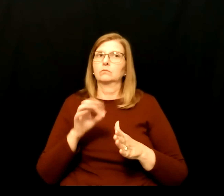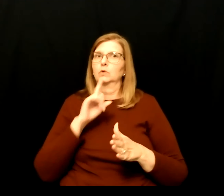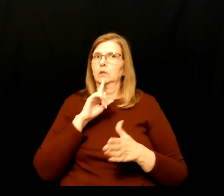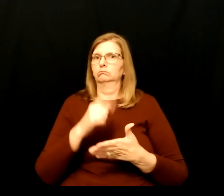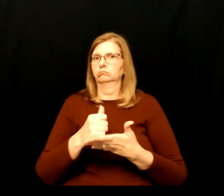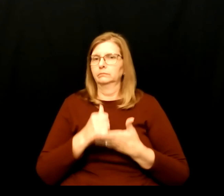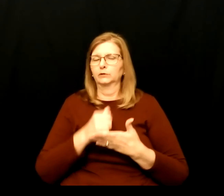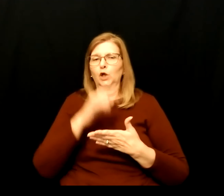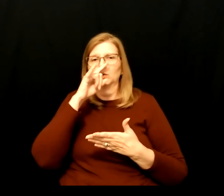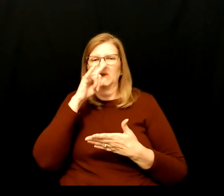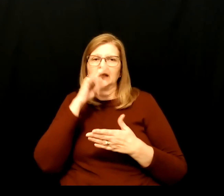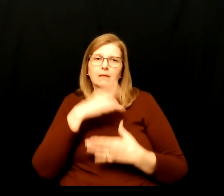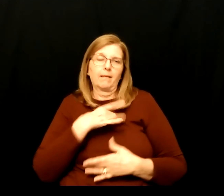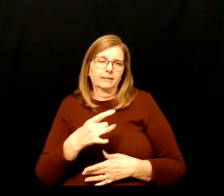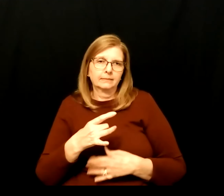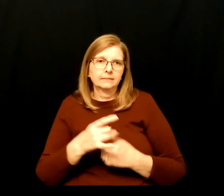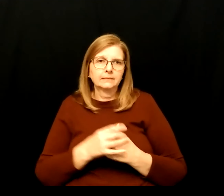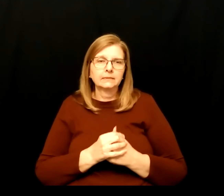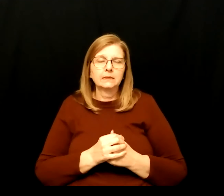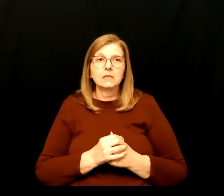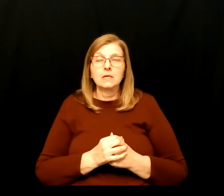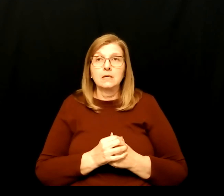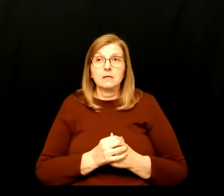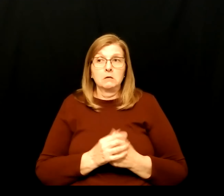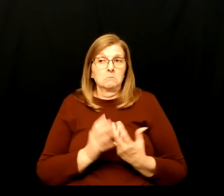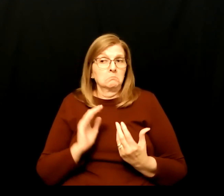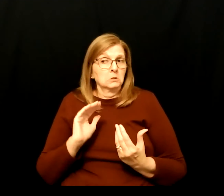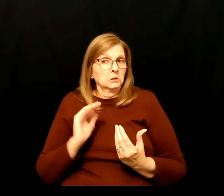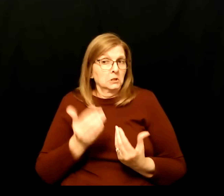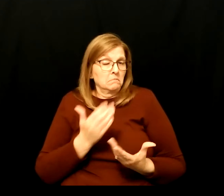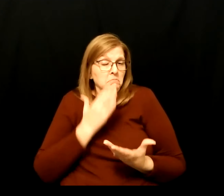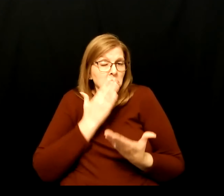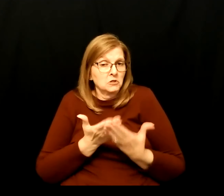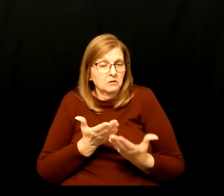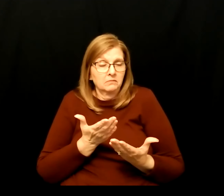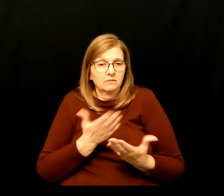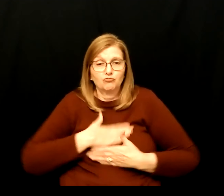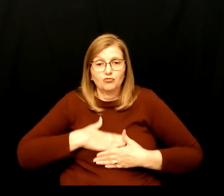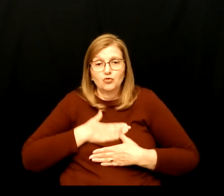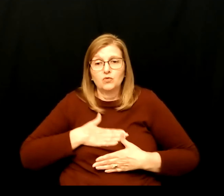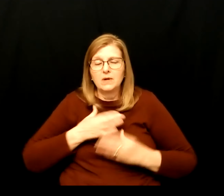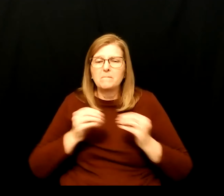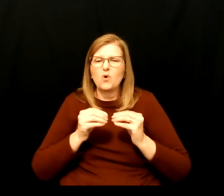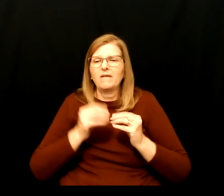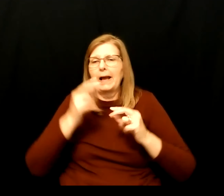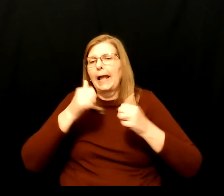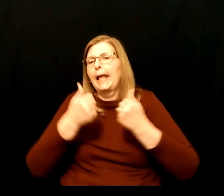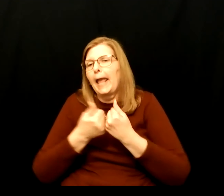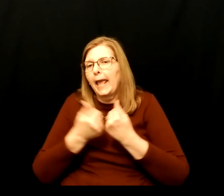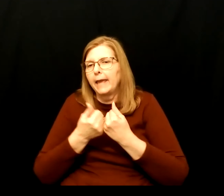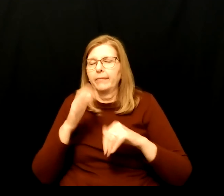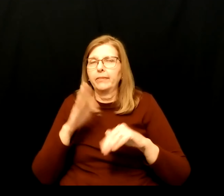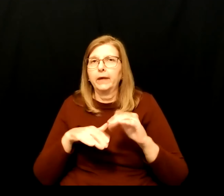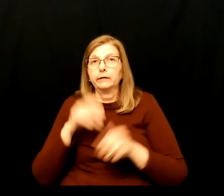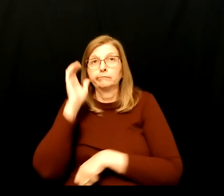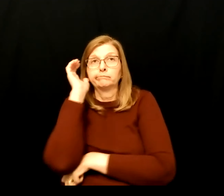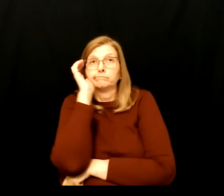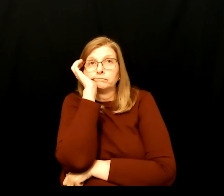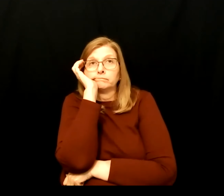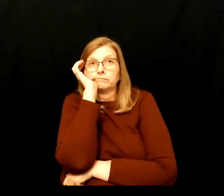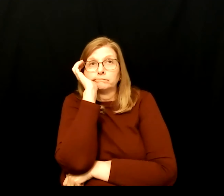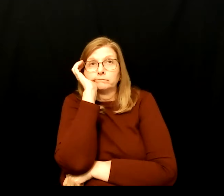with kiddos. They seem to enjoy it a lot because it's more of a game than having to sit and listen to someone talk,